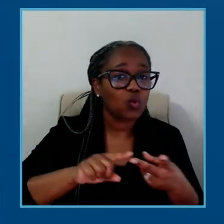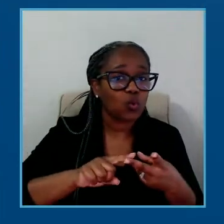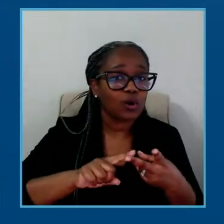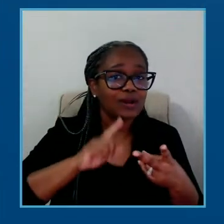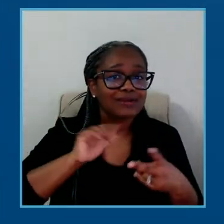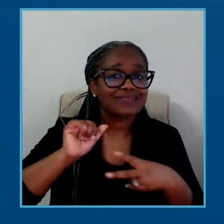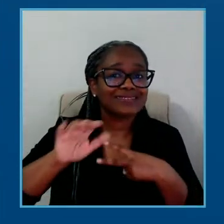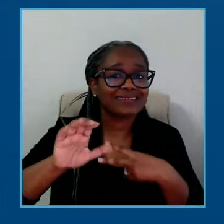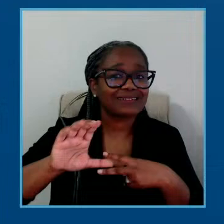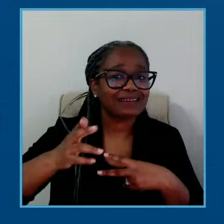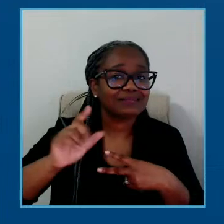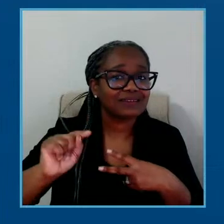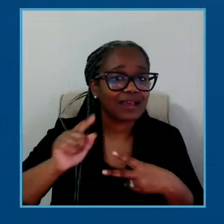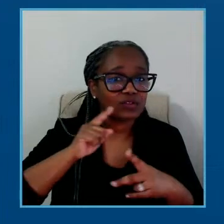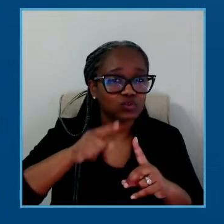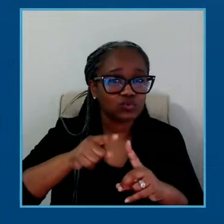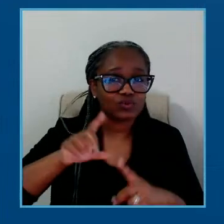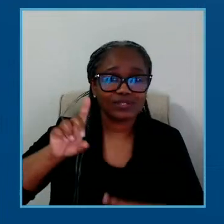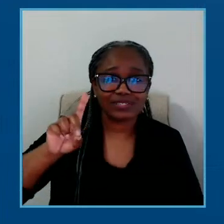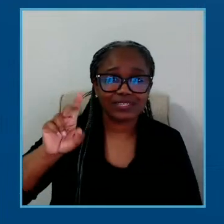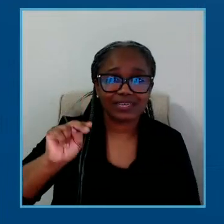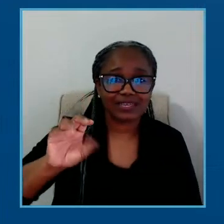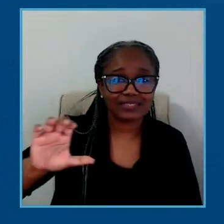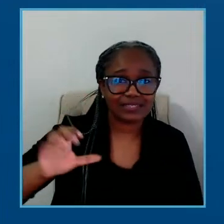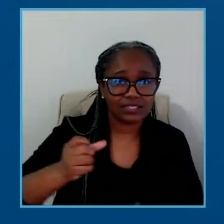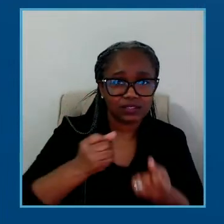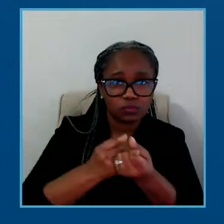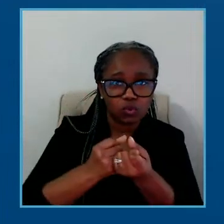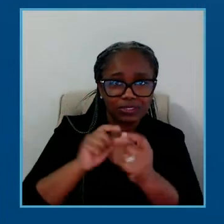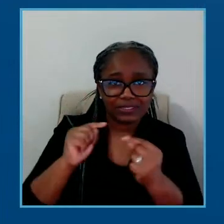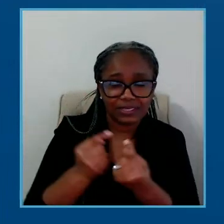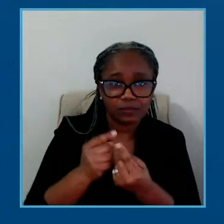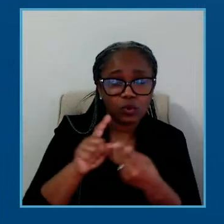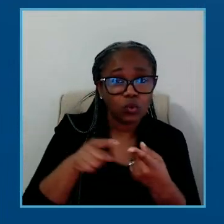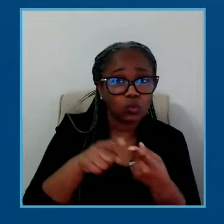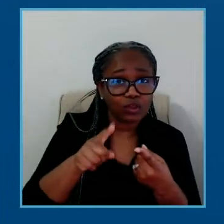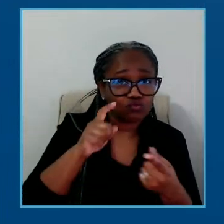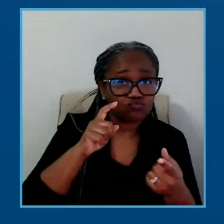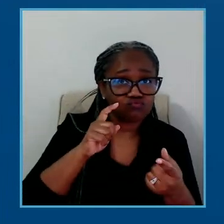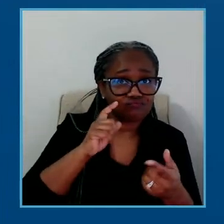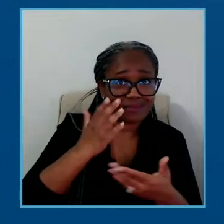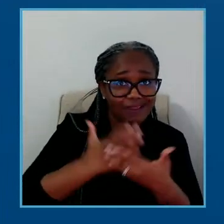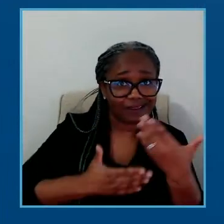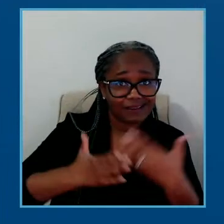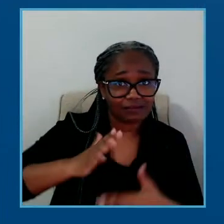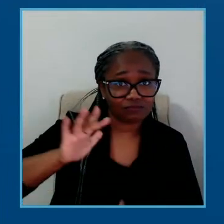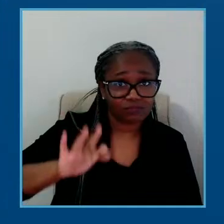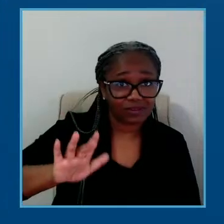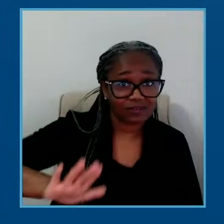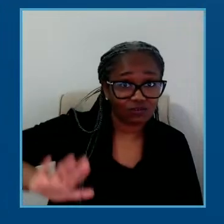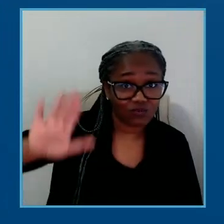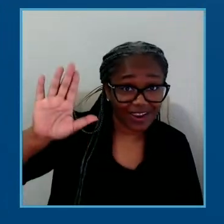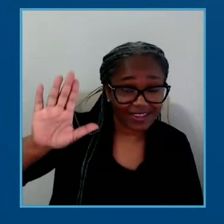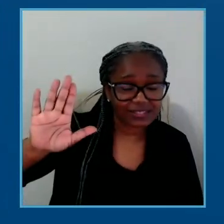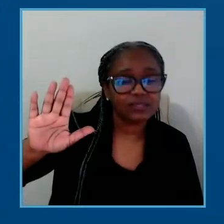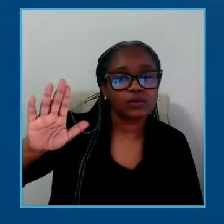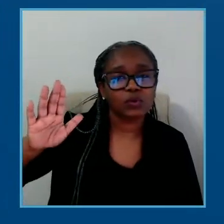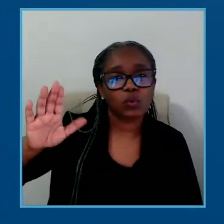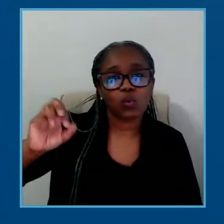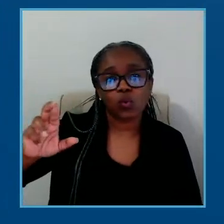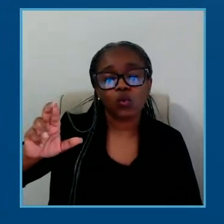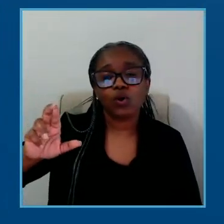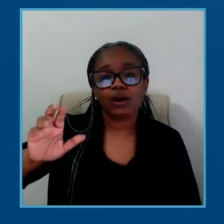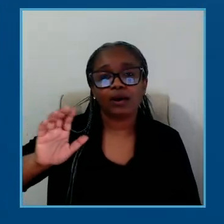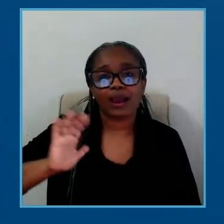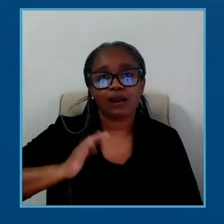support, or send a chat to DNC support. When you raise your hand or send your chat to DNC support, we will create a